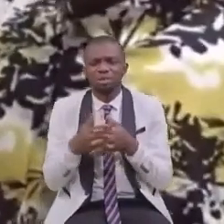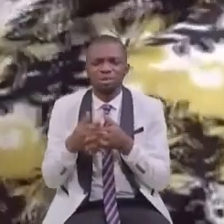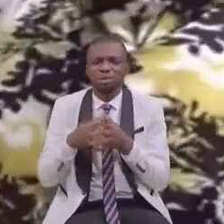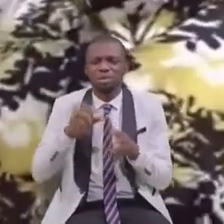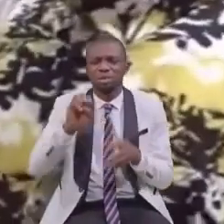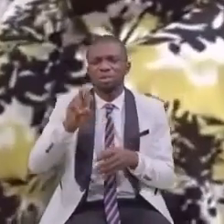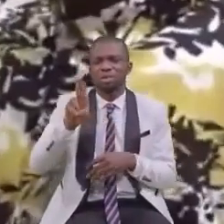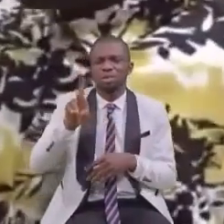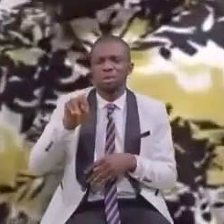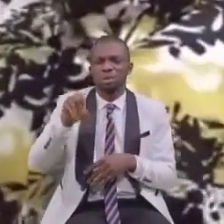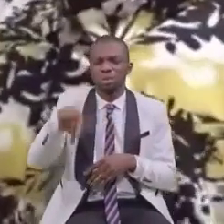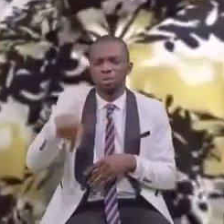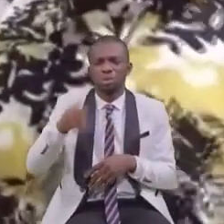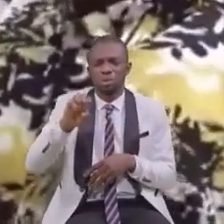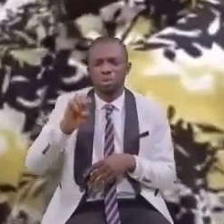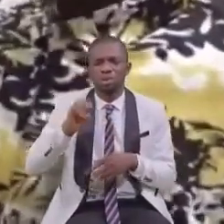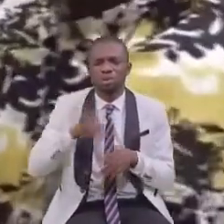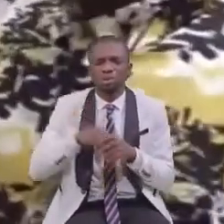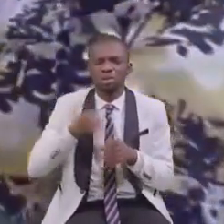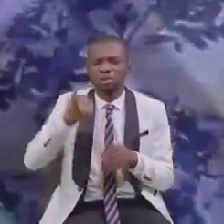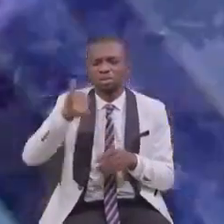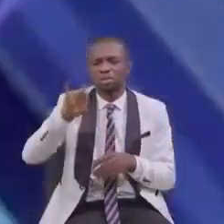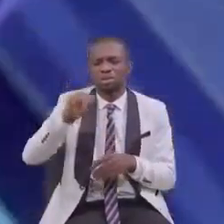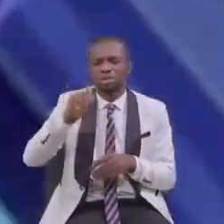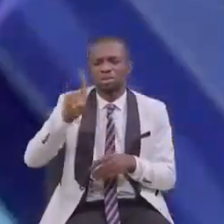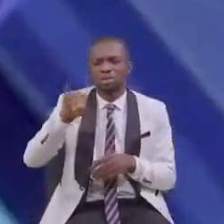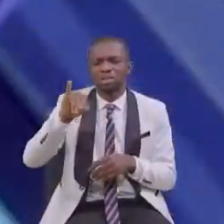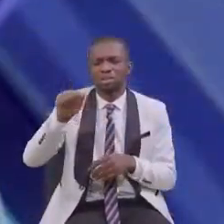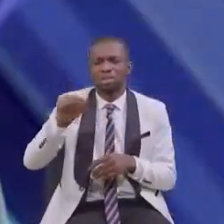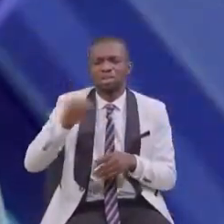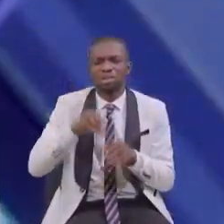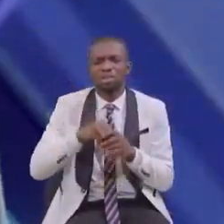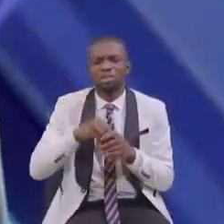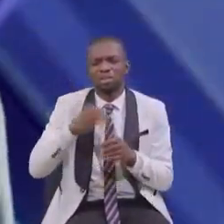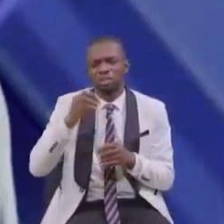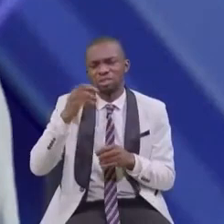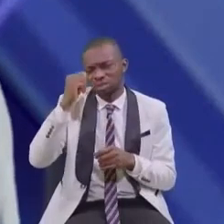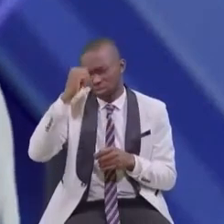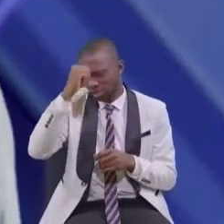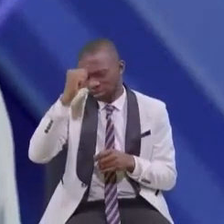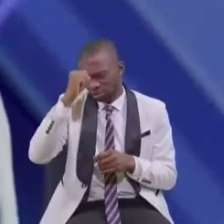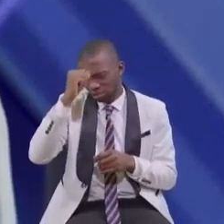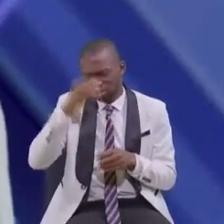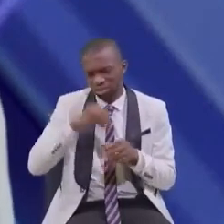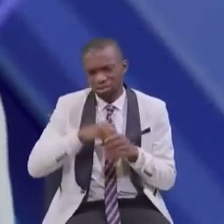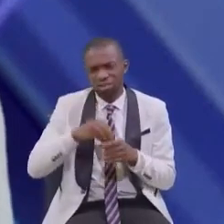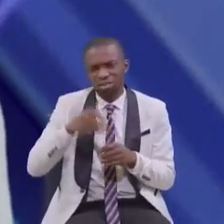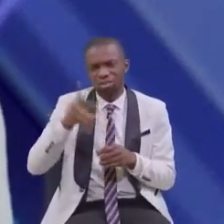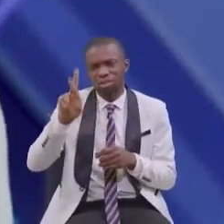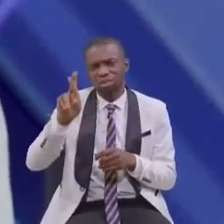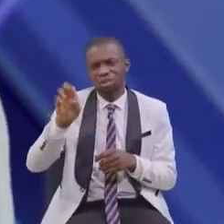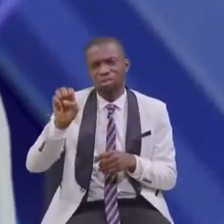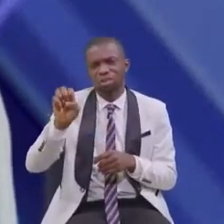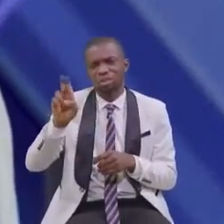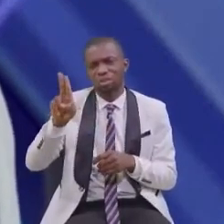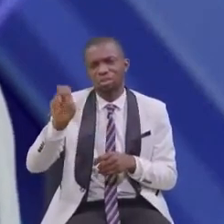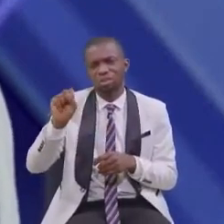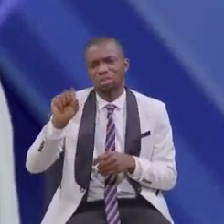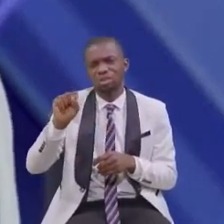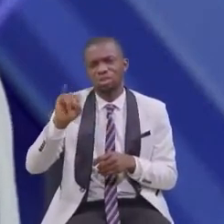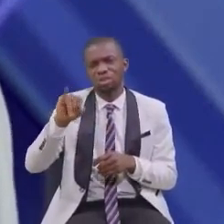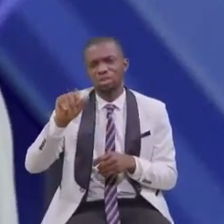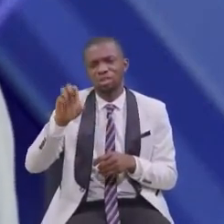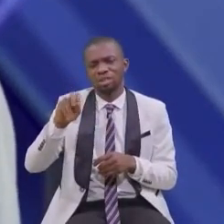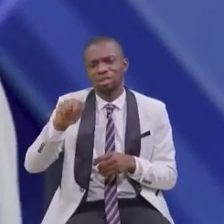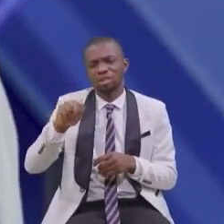Africa, India, Russia, China. Pray. Lord, give me grace. Give me grace to